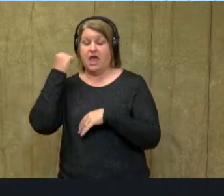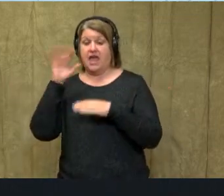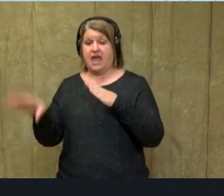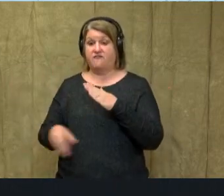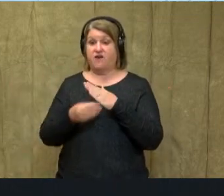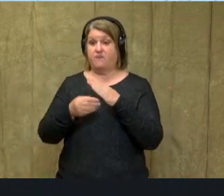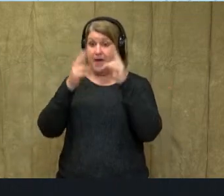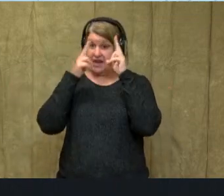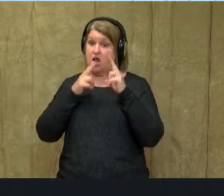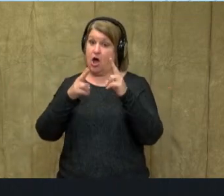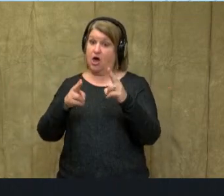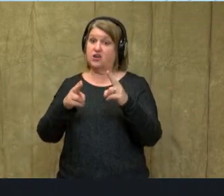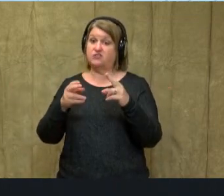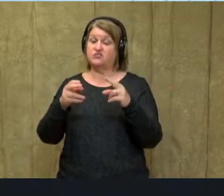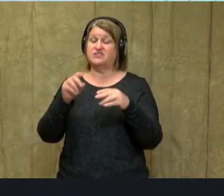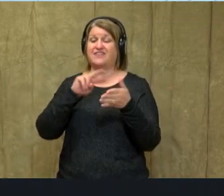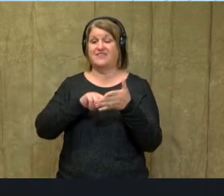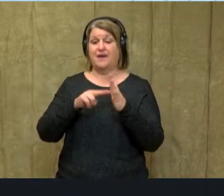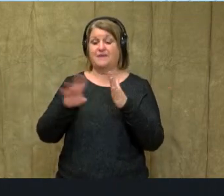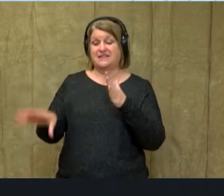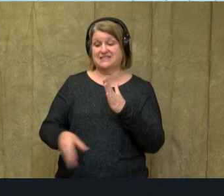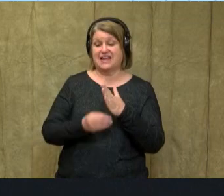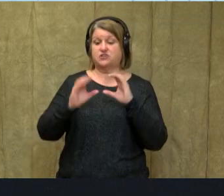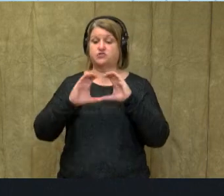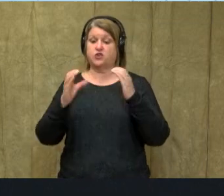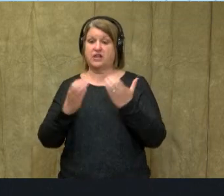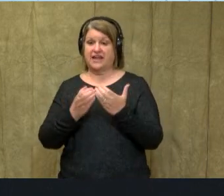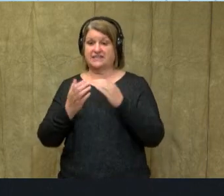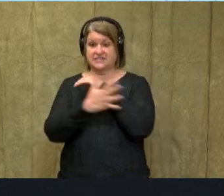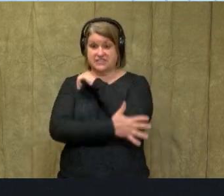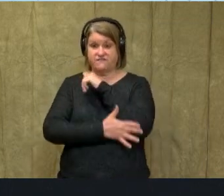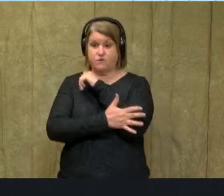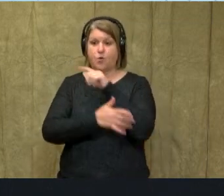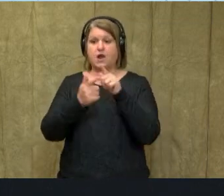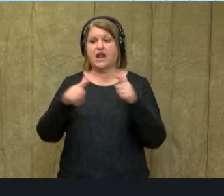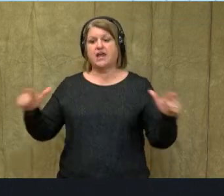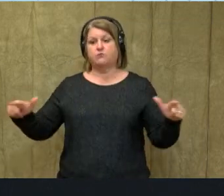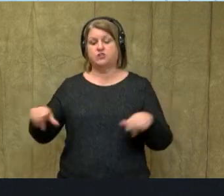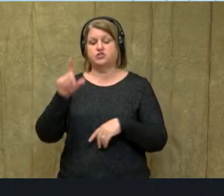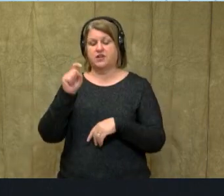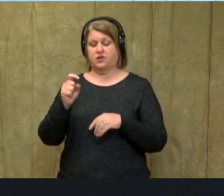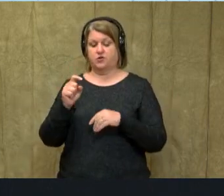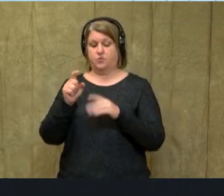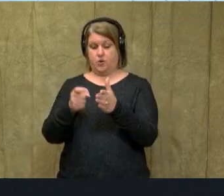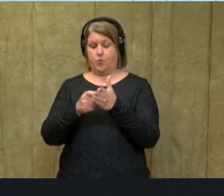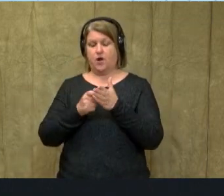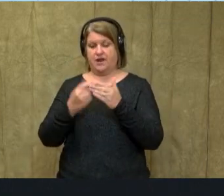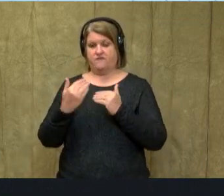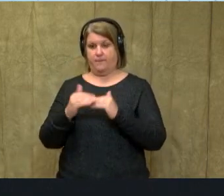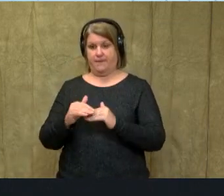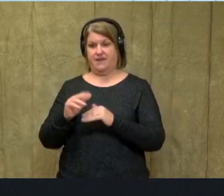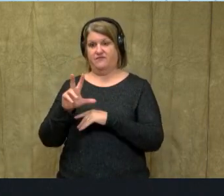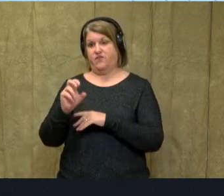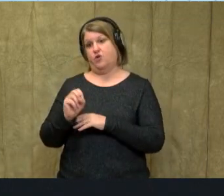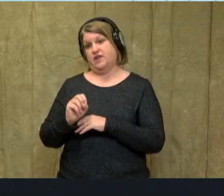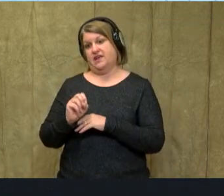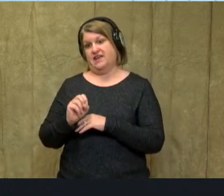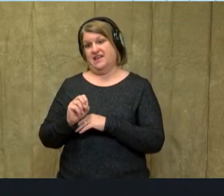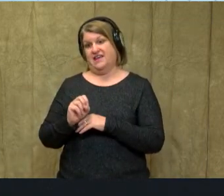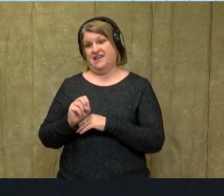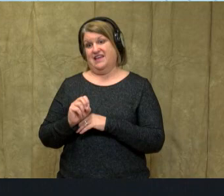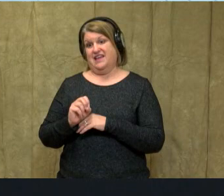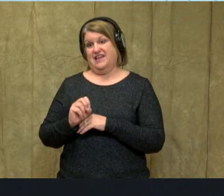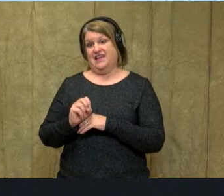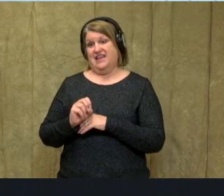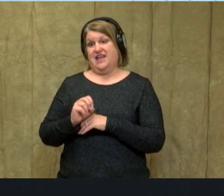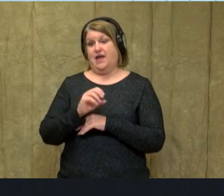couple of extra classes that I need in foreign language. You have to have a minimum of 30. And then the other big catch with honors is not just the 30 credits, but